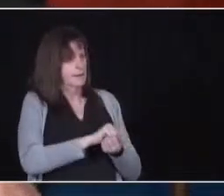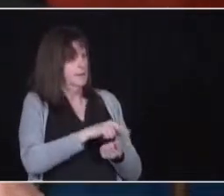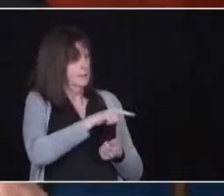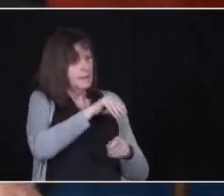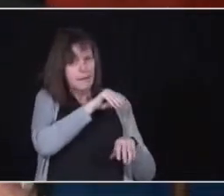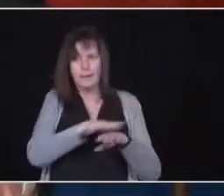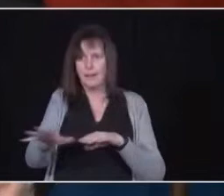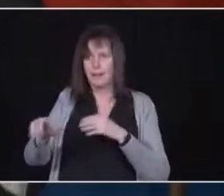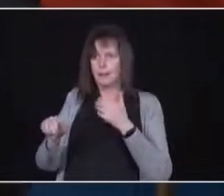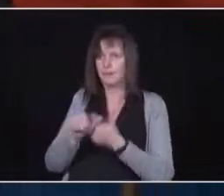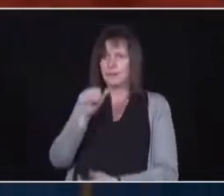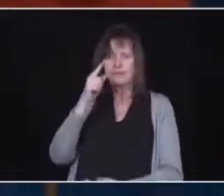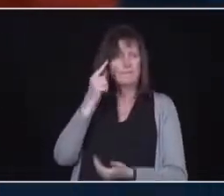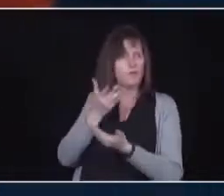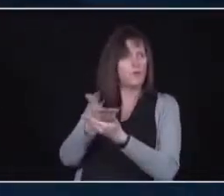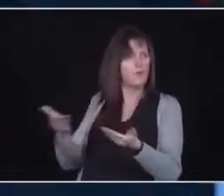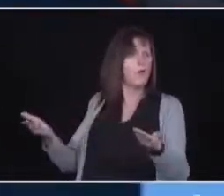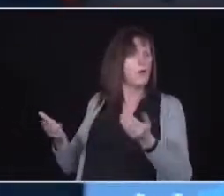Williams.